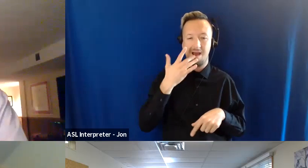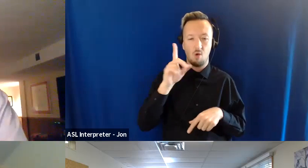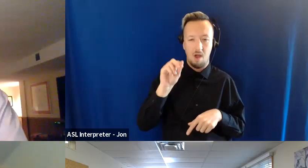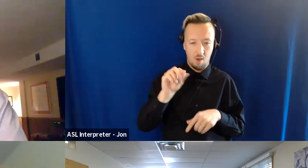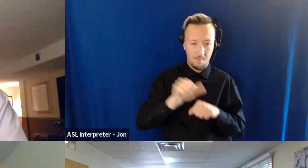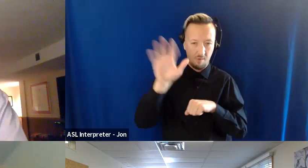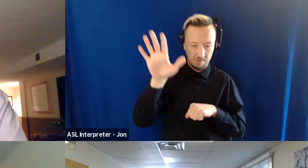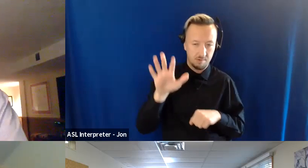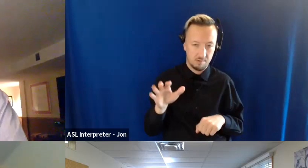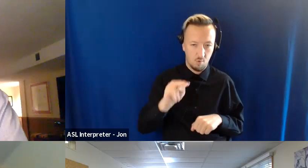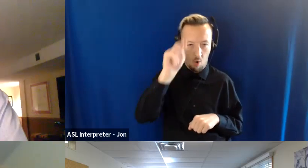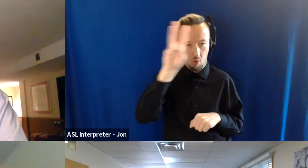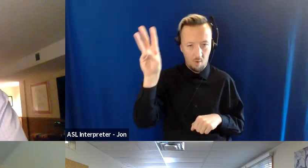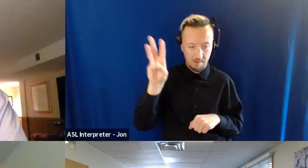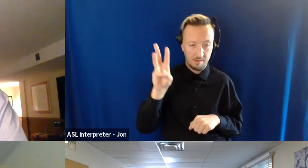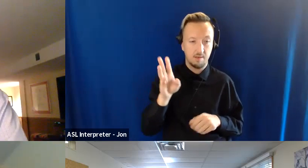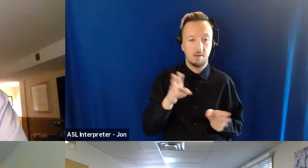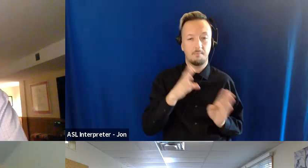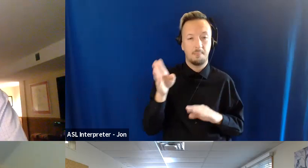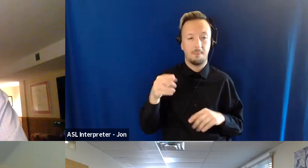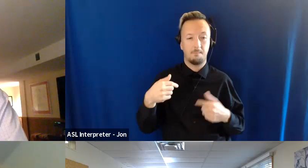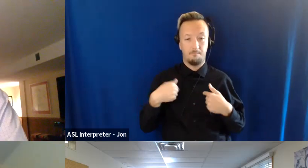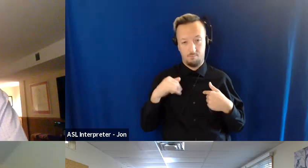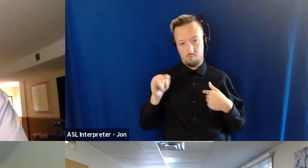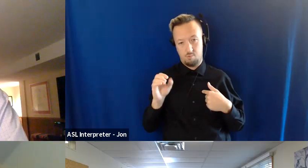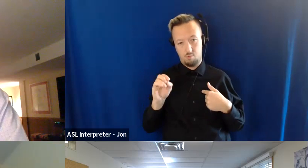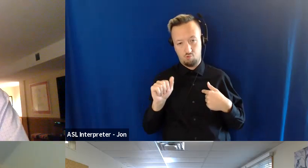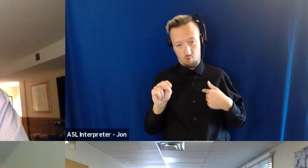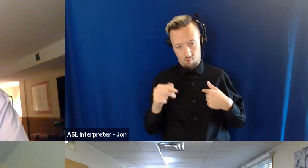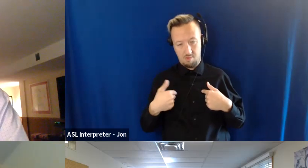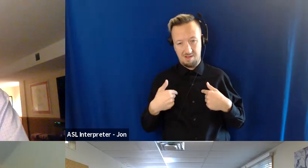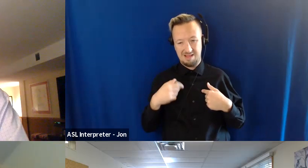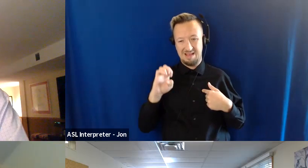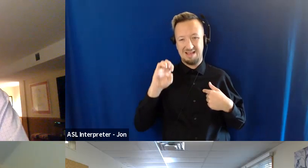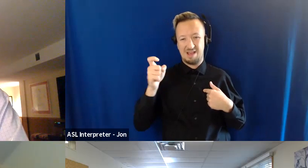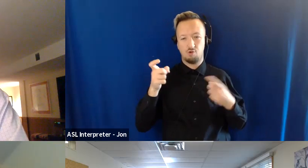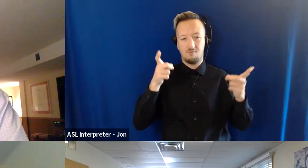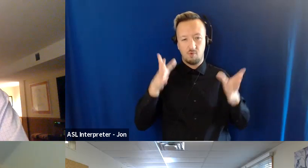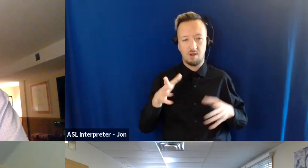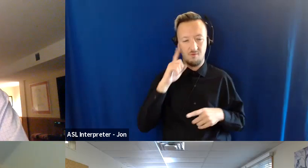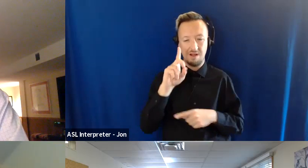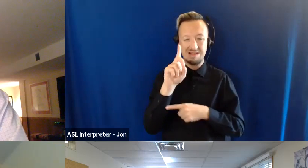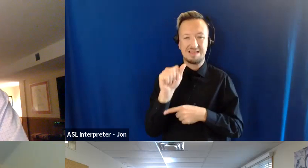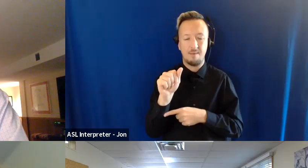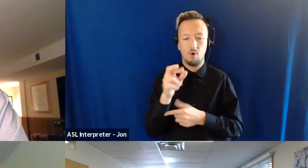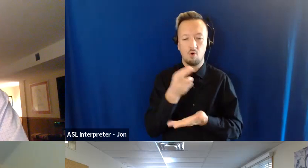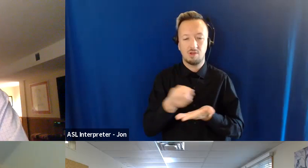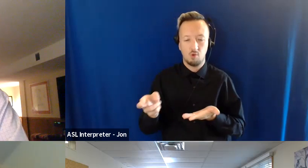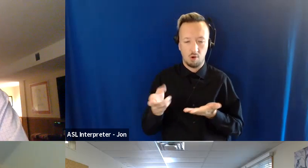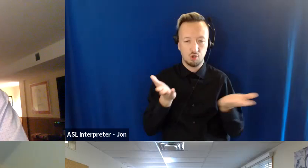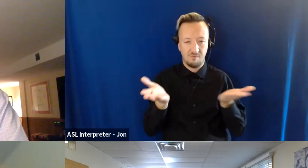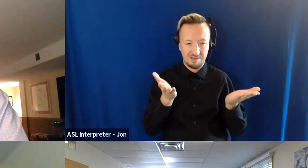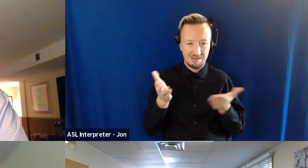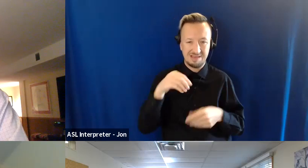Northwest Colorado. And again, I'm Joan, and I am Executive Director of Disabled Resource Services in